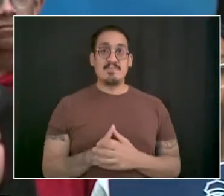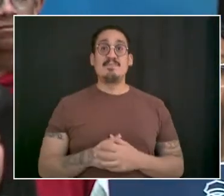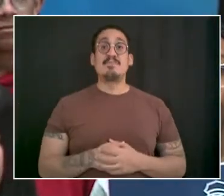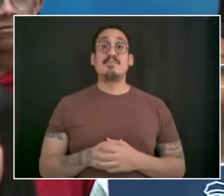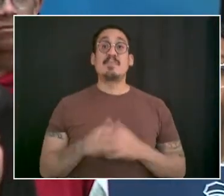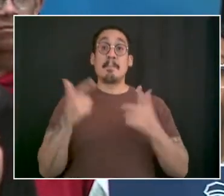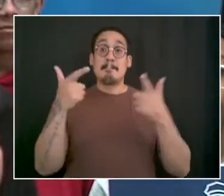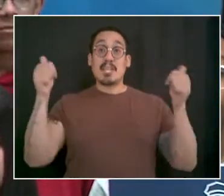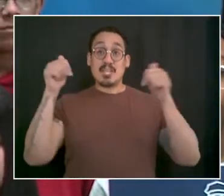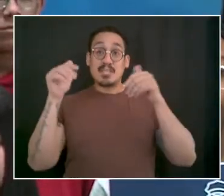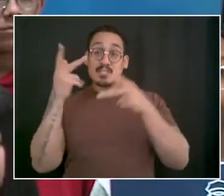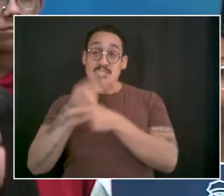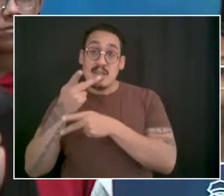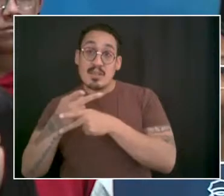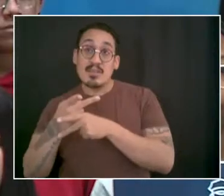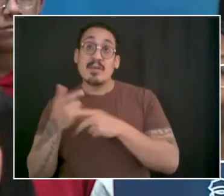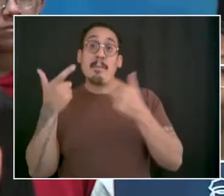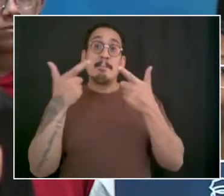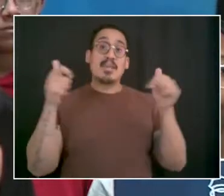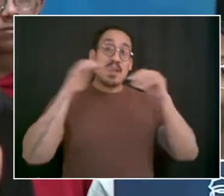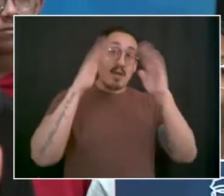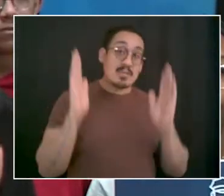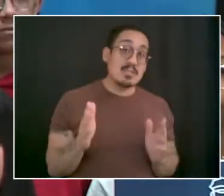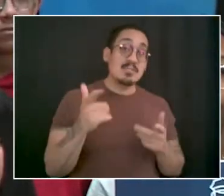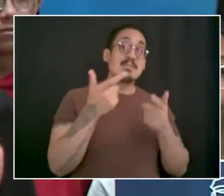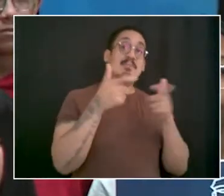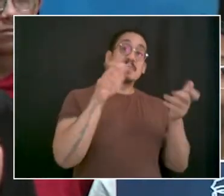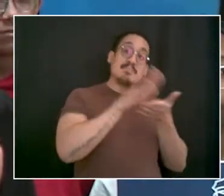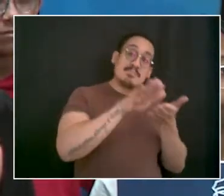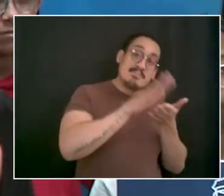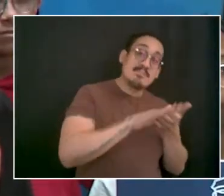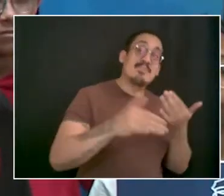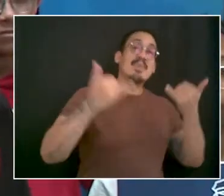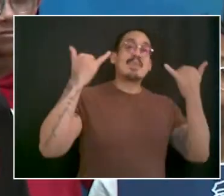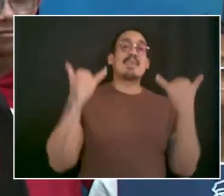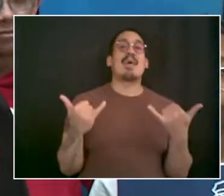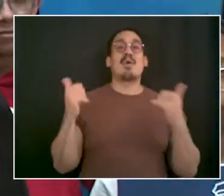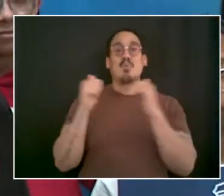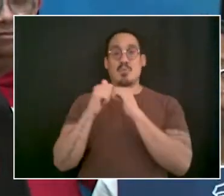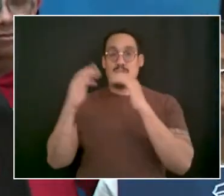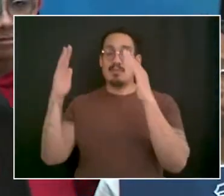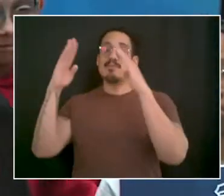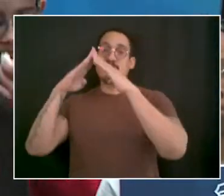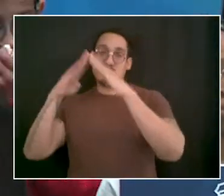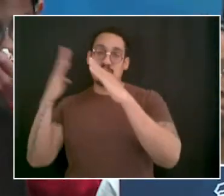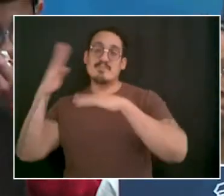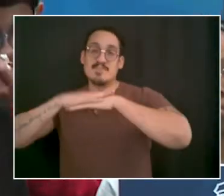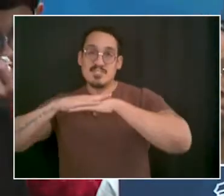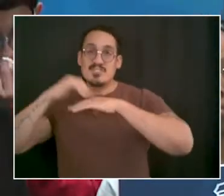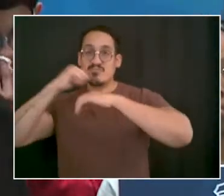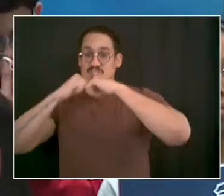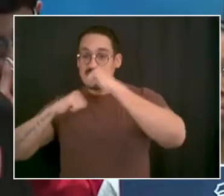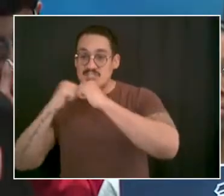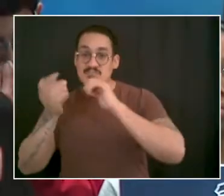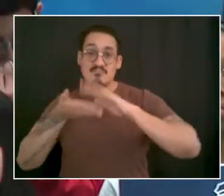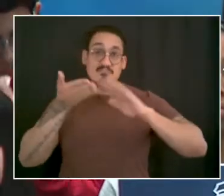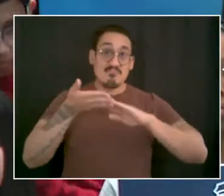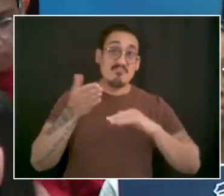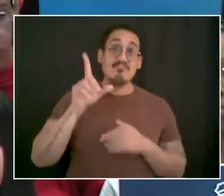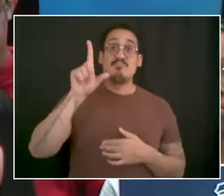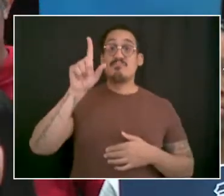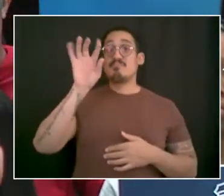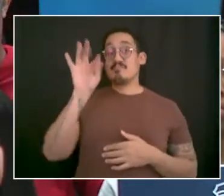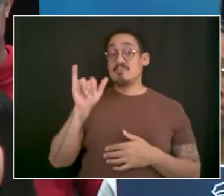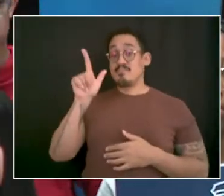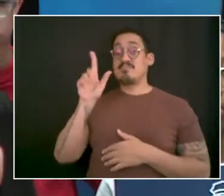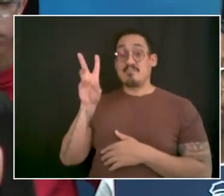on sanitation, and now we're thinking big on infrastructure. In fiscal year 26, preliminary budget, we announced the